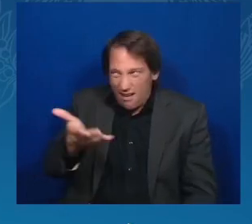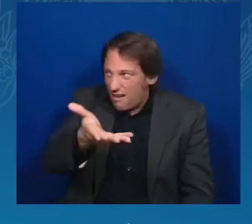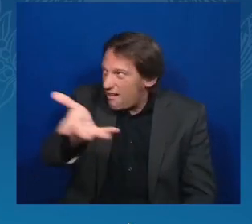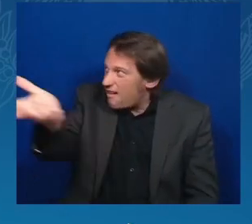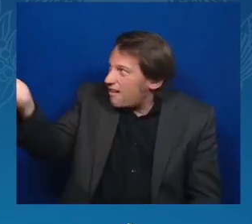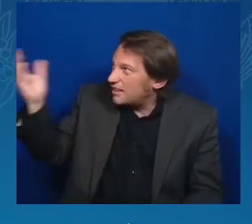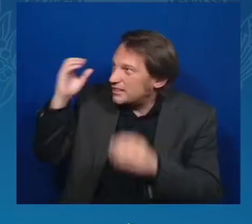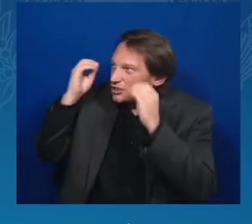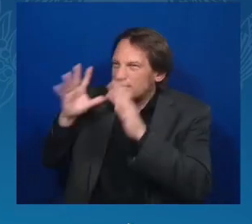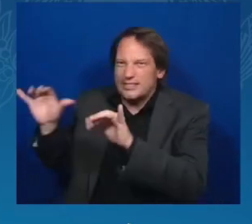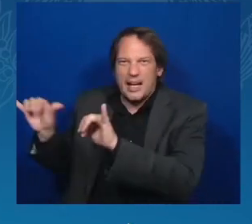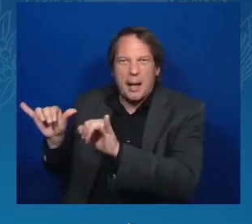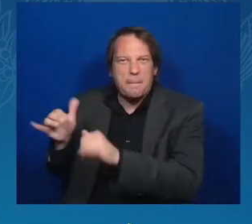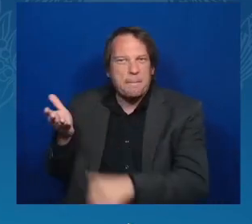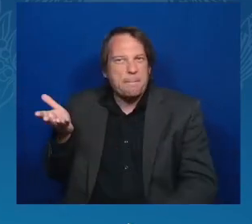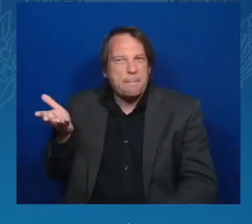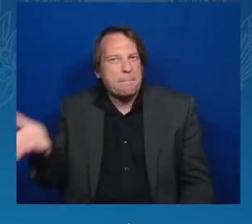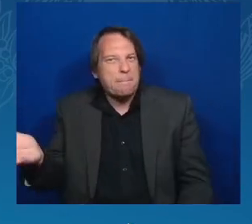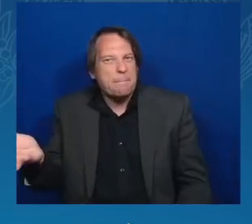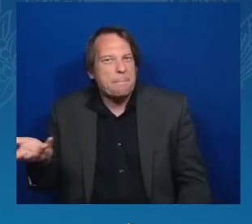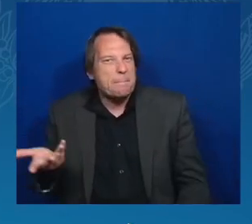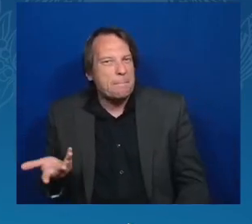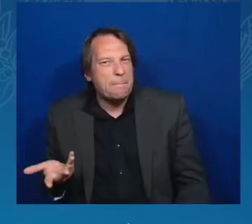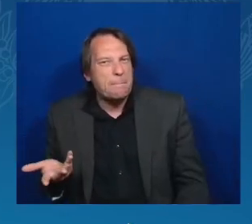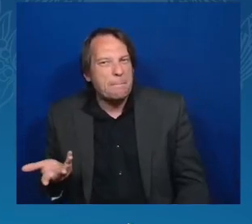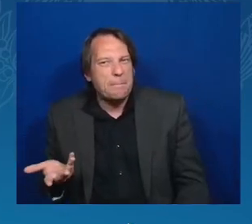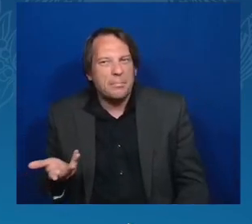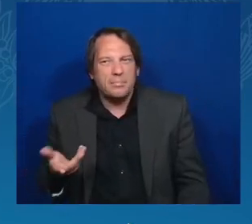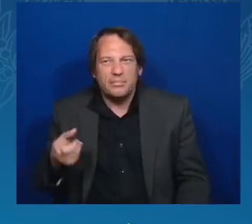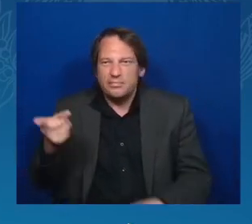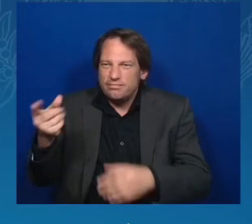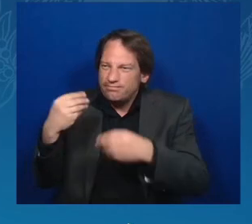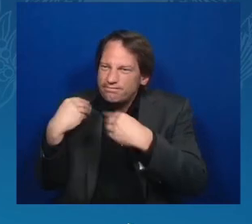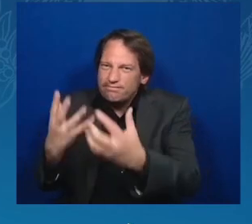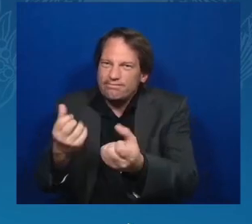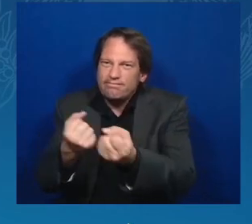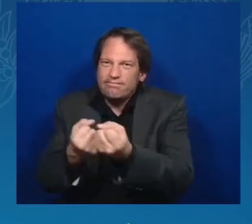your own children. Right. And she said they are.